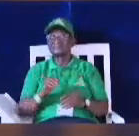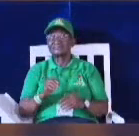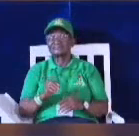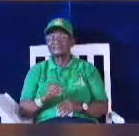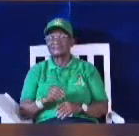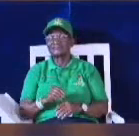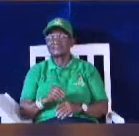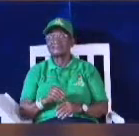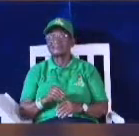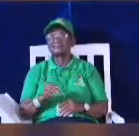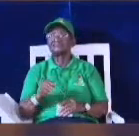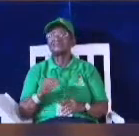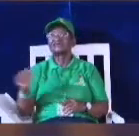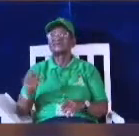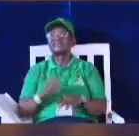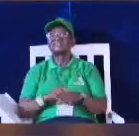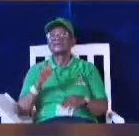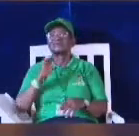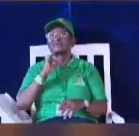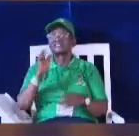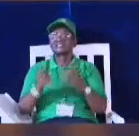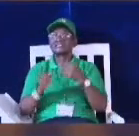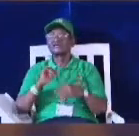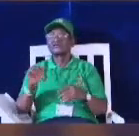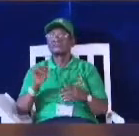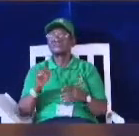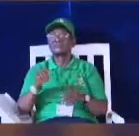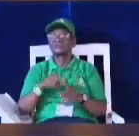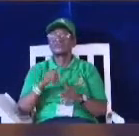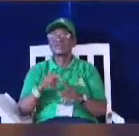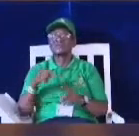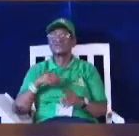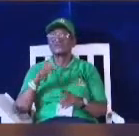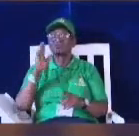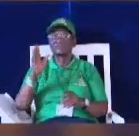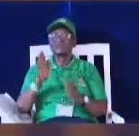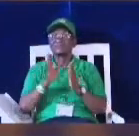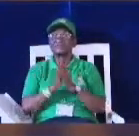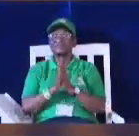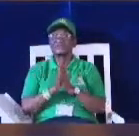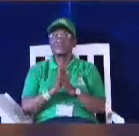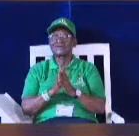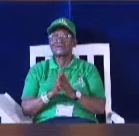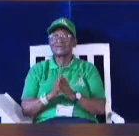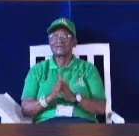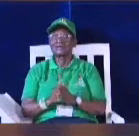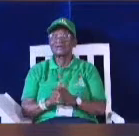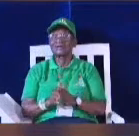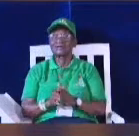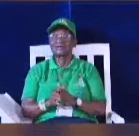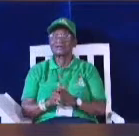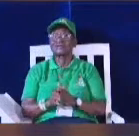So a time is coming when you are going to pray and you will disallow certain things.